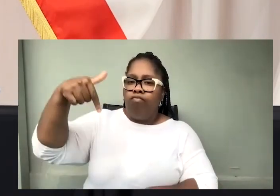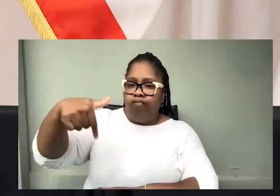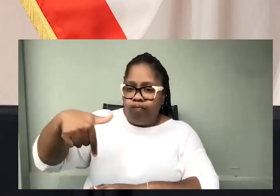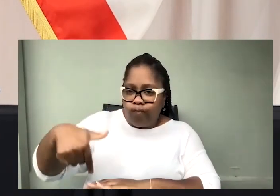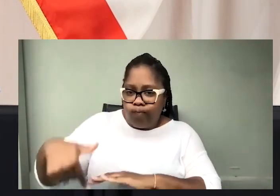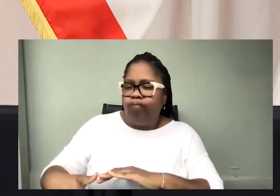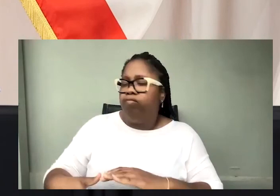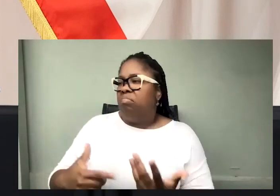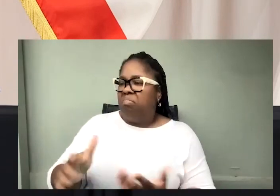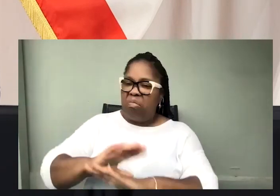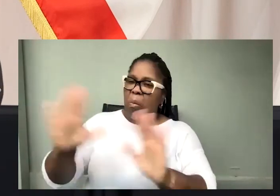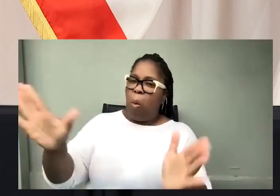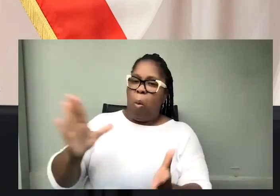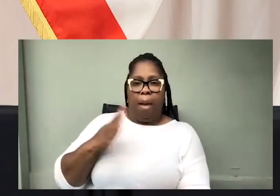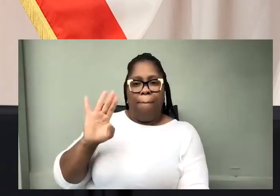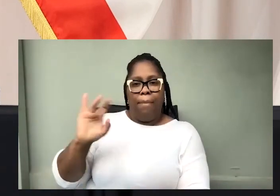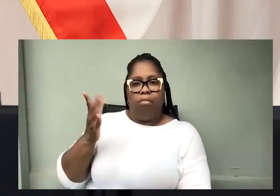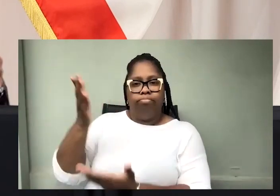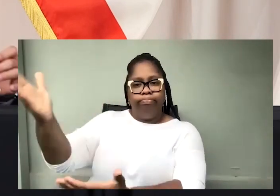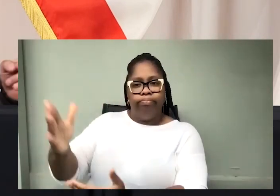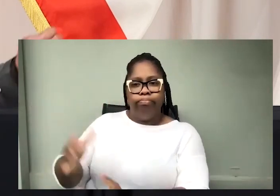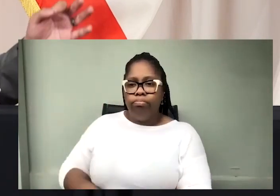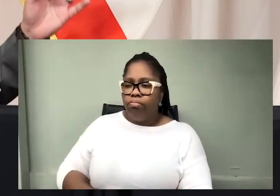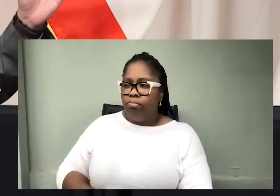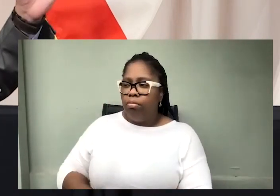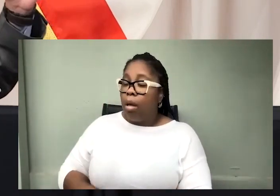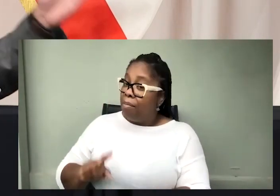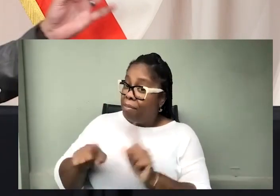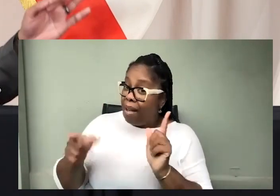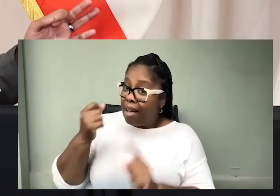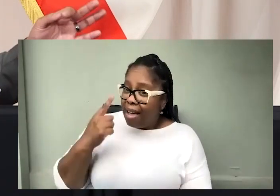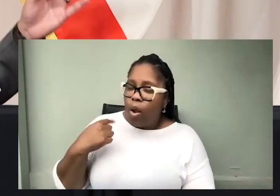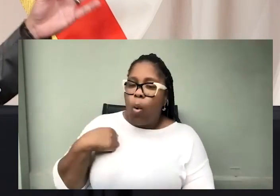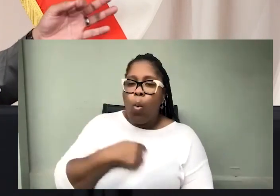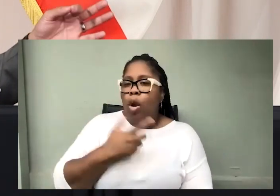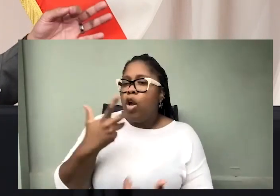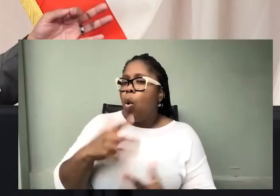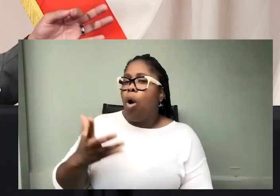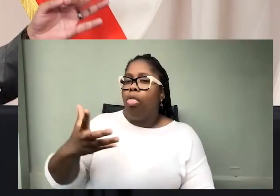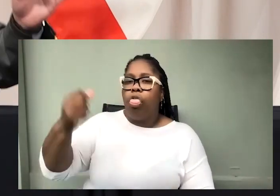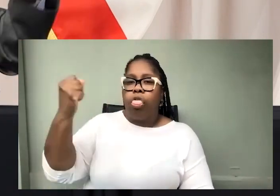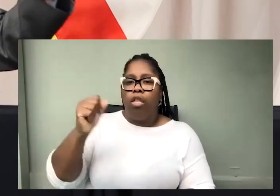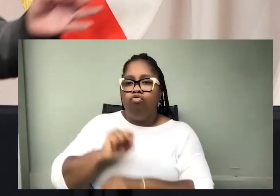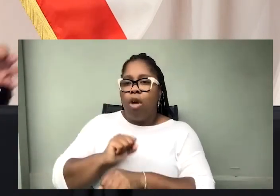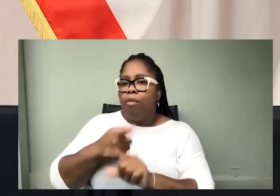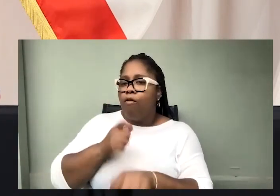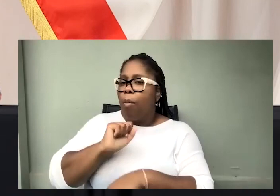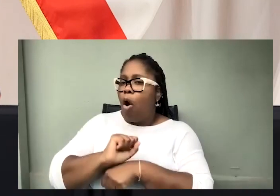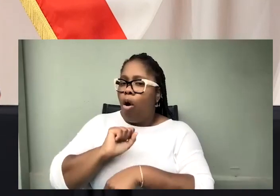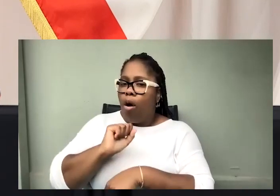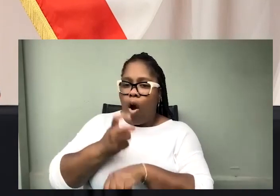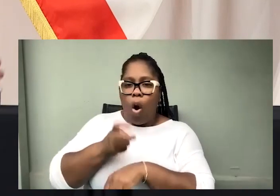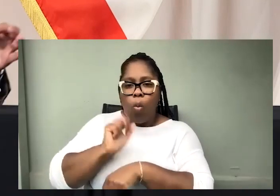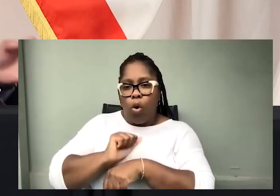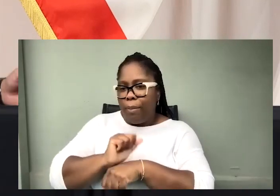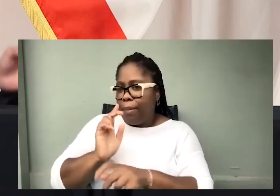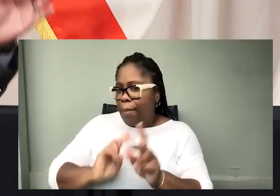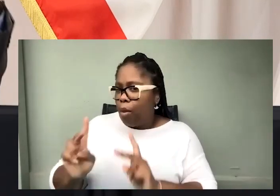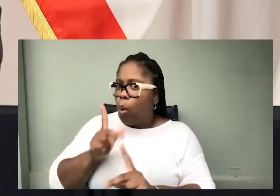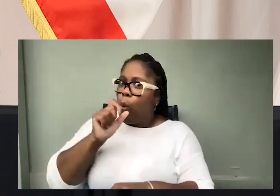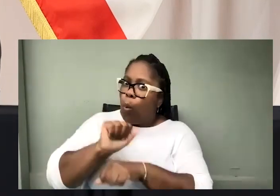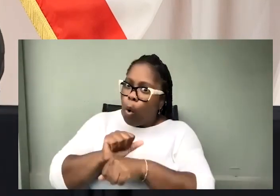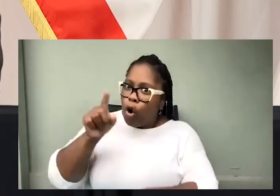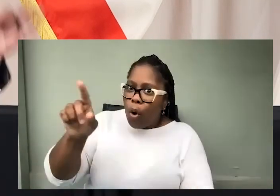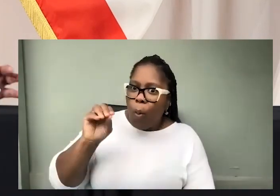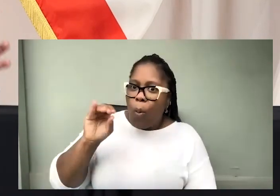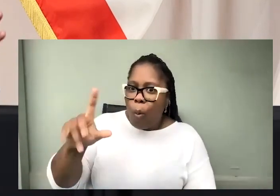point. We're trying to make sure that in that process, we're not taking jobs away from hardworking people who work on those oil rigs. We want to make sure they